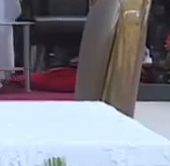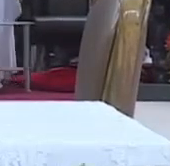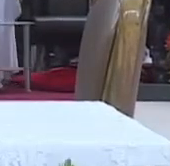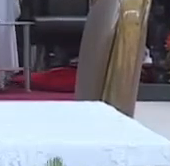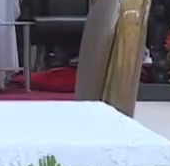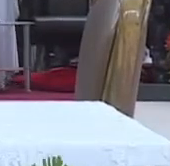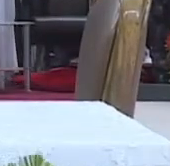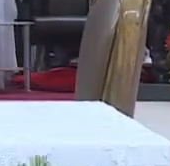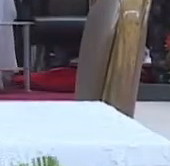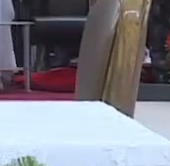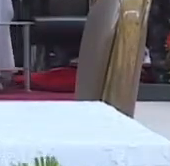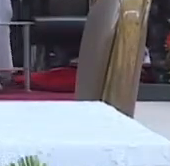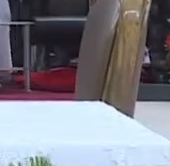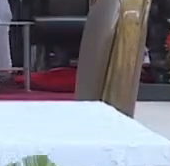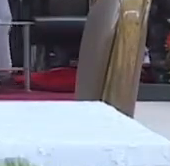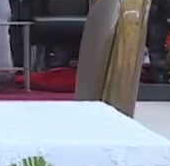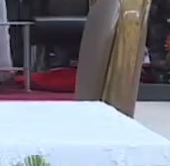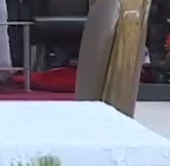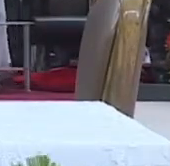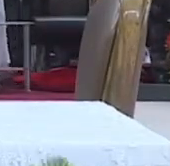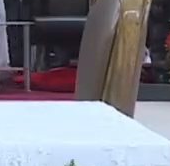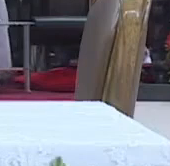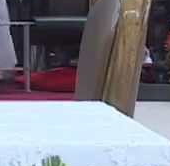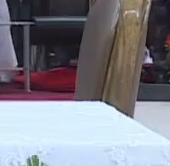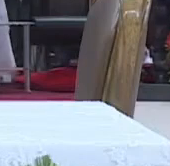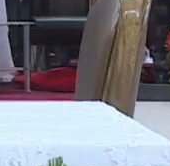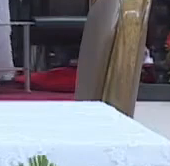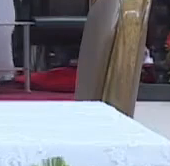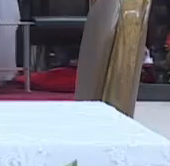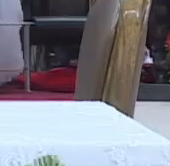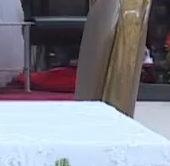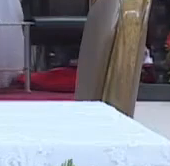Several years ago, ni opolopo odun seyin,